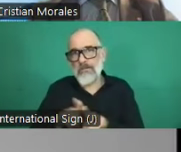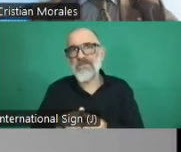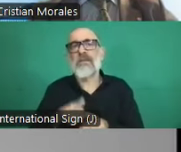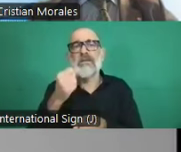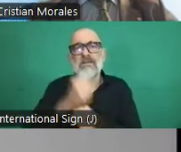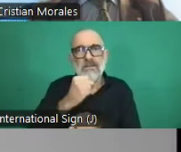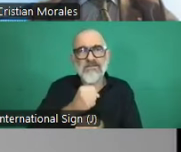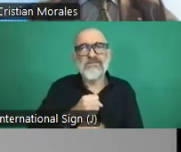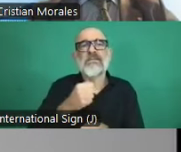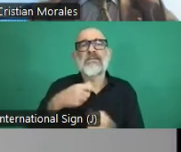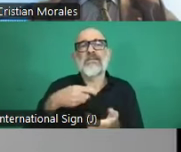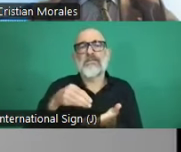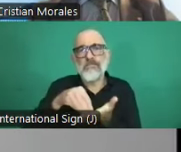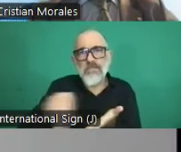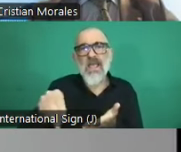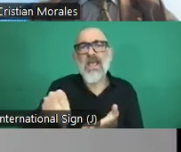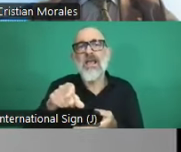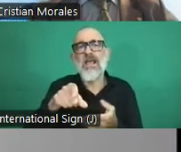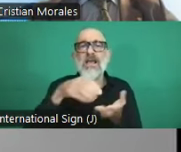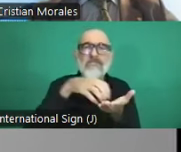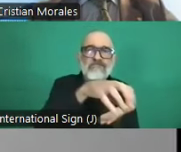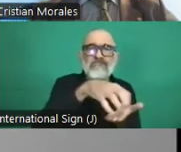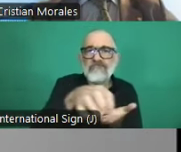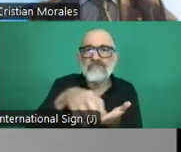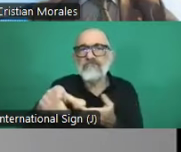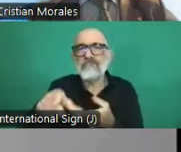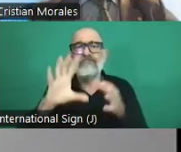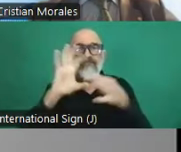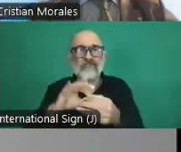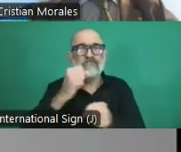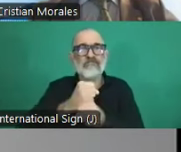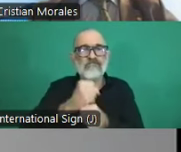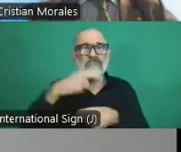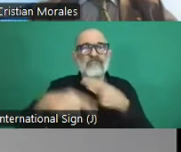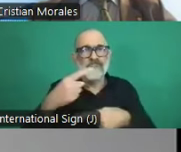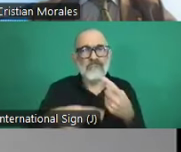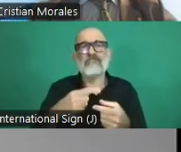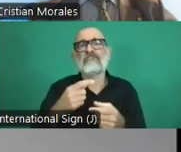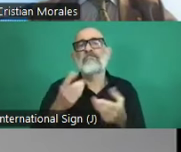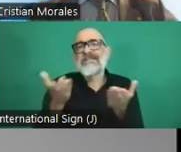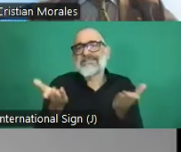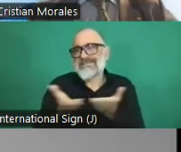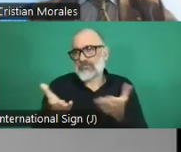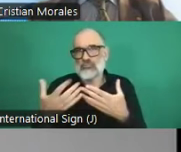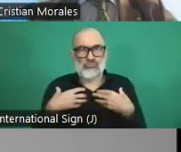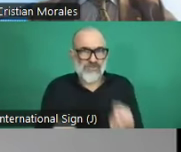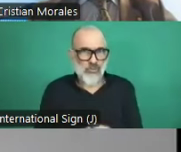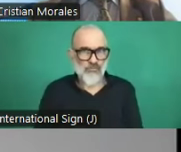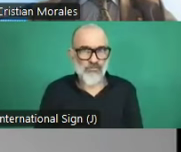of health services rendered. In addition to strengthening our primary